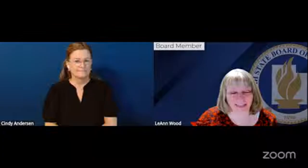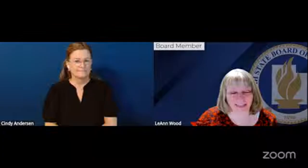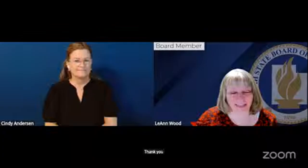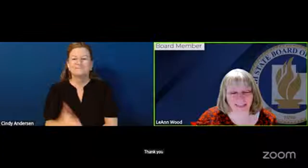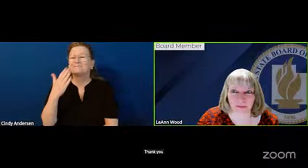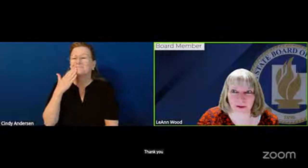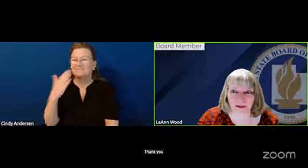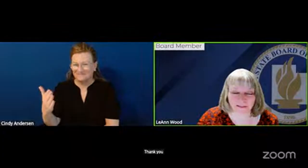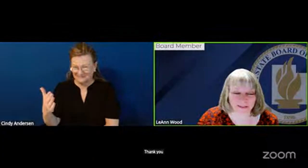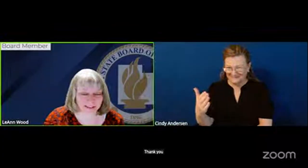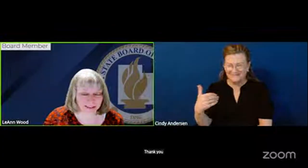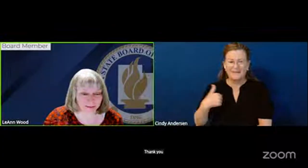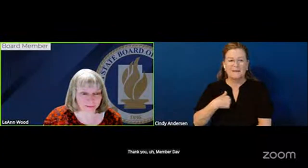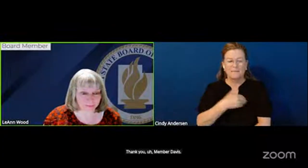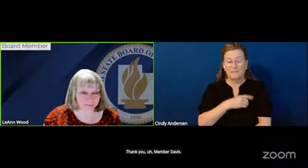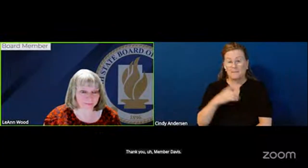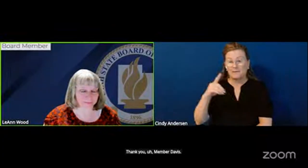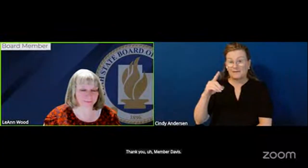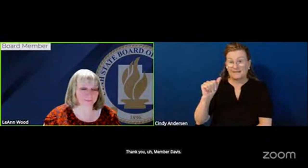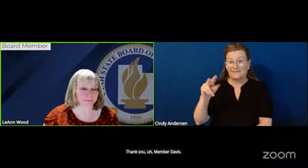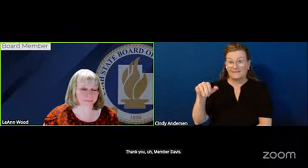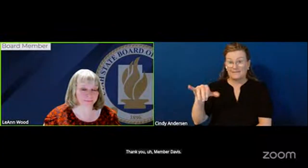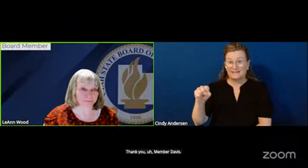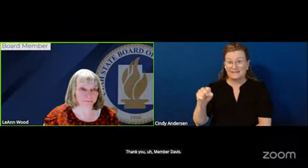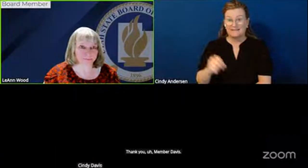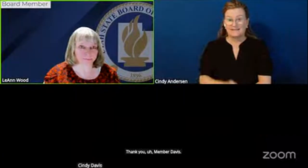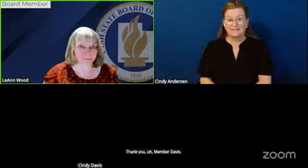Thank you, member Davis.